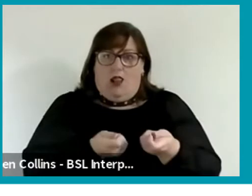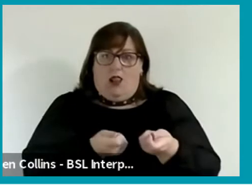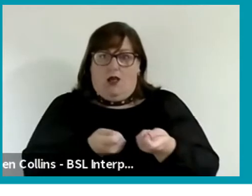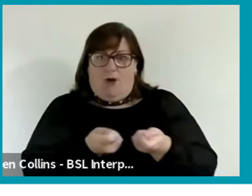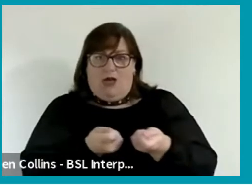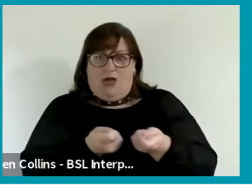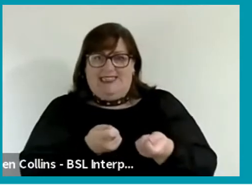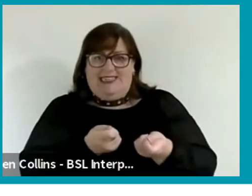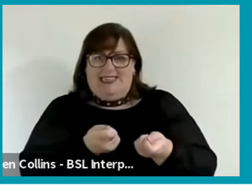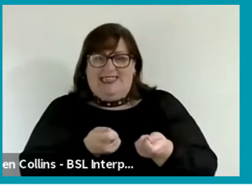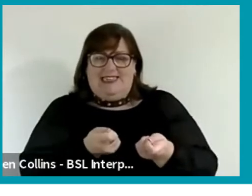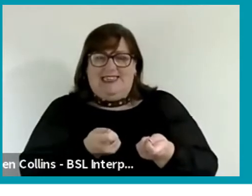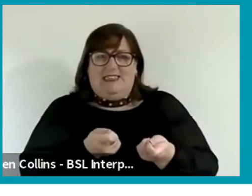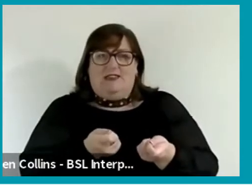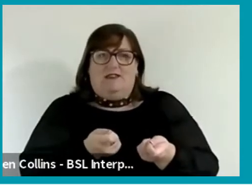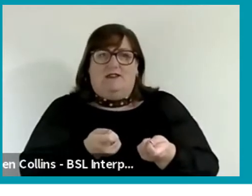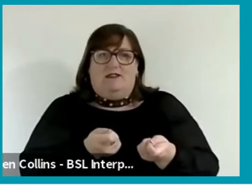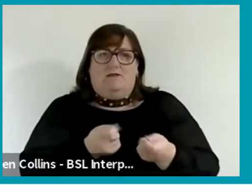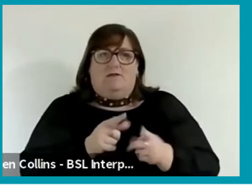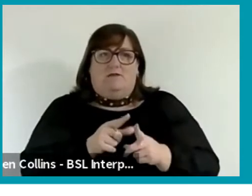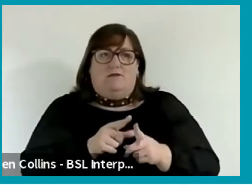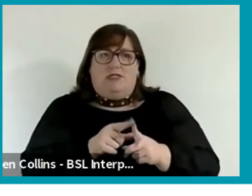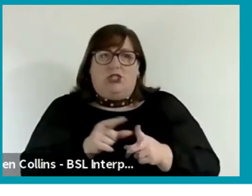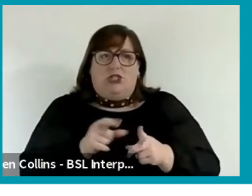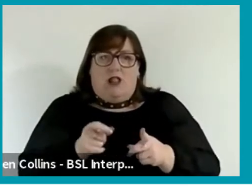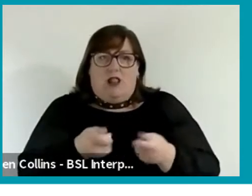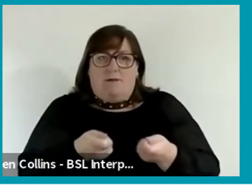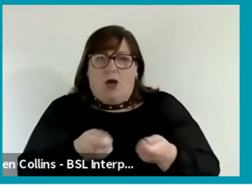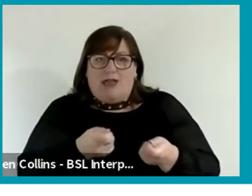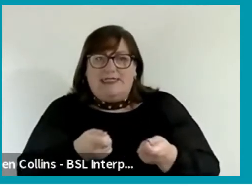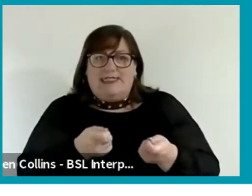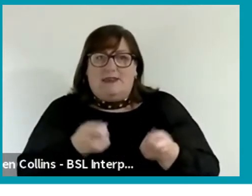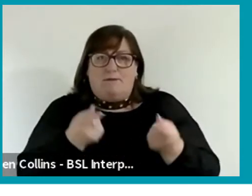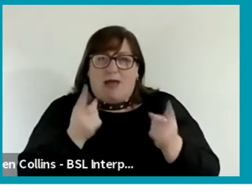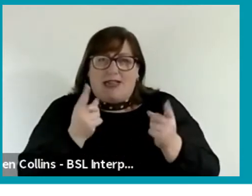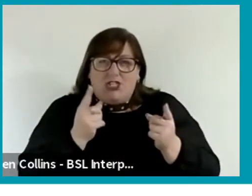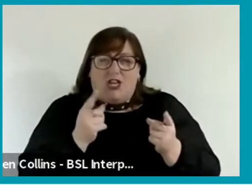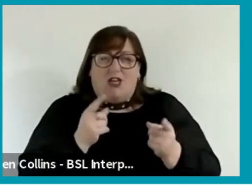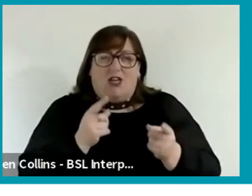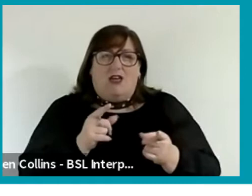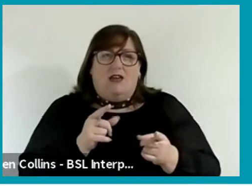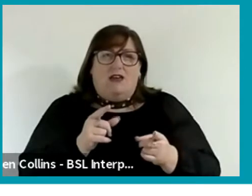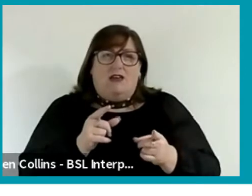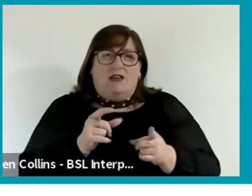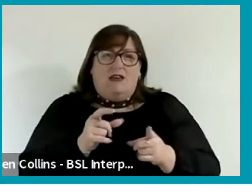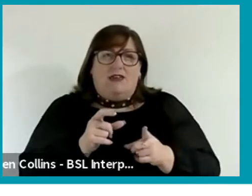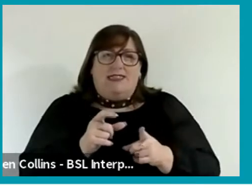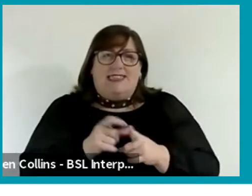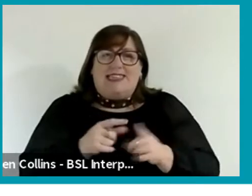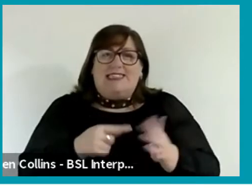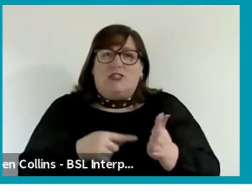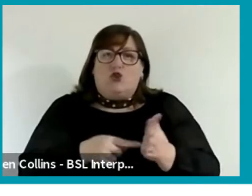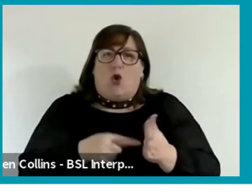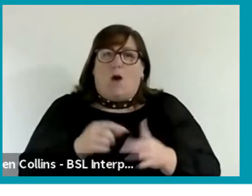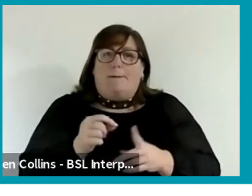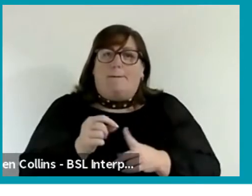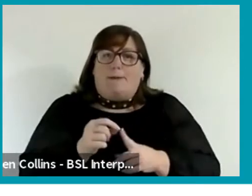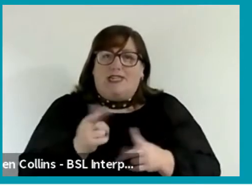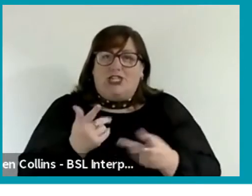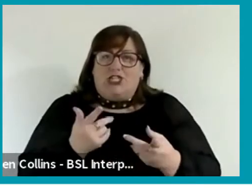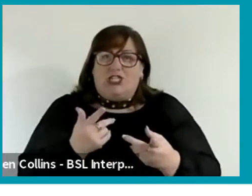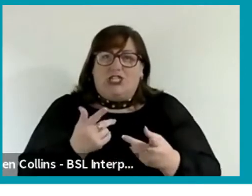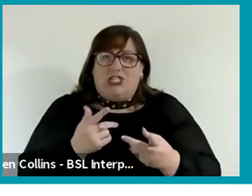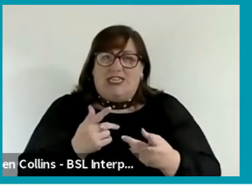for example, digital marketing manager, desktop publishing and digital assistant, very long title. That is a person that